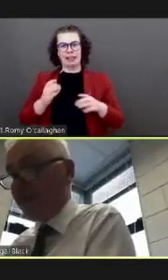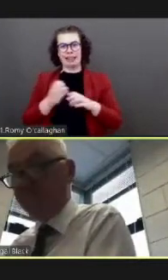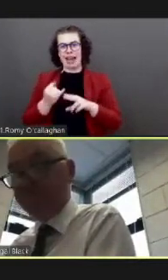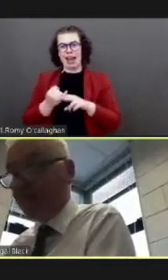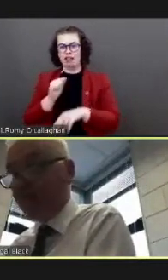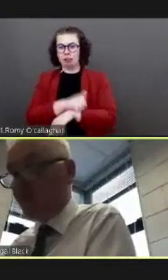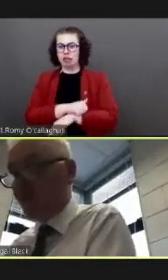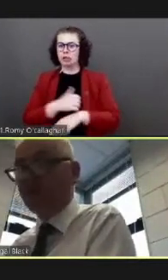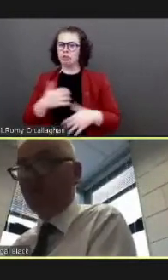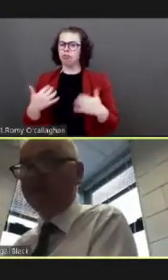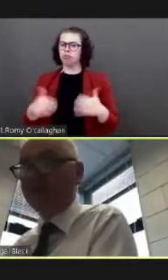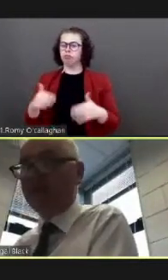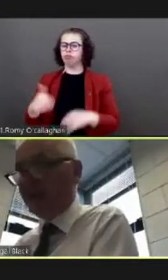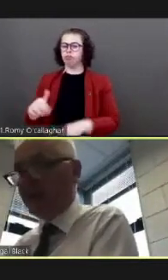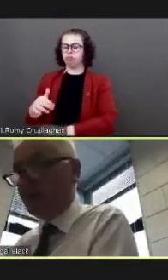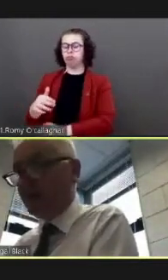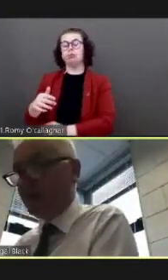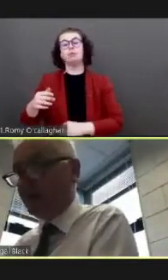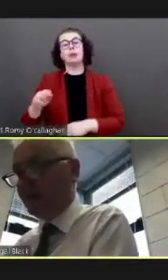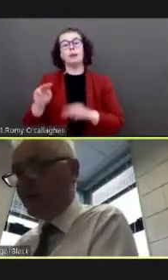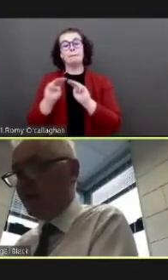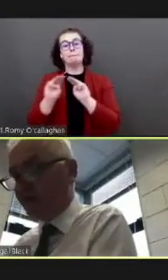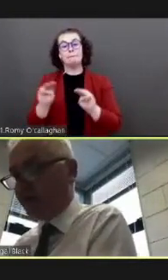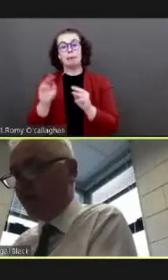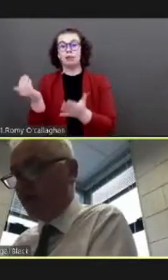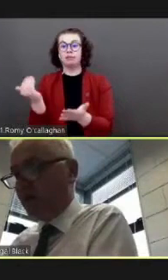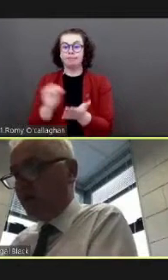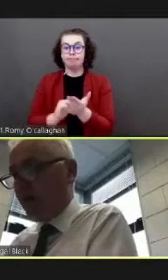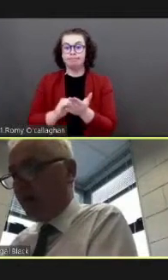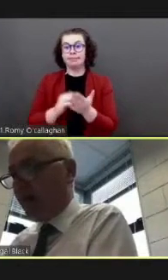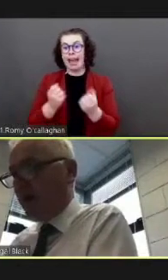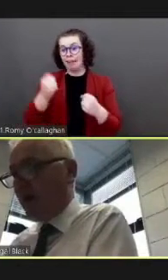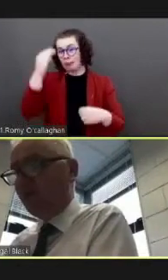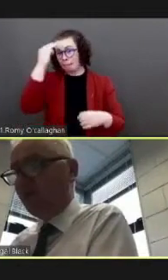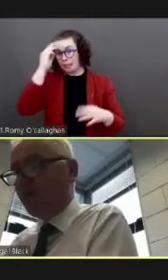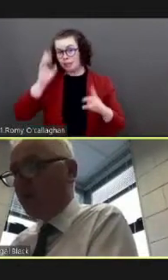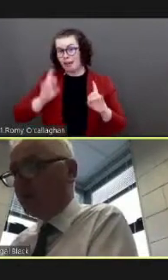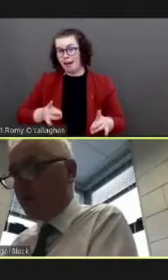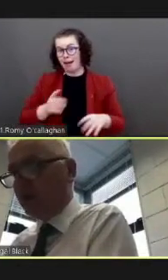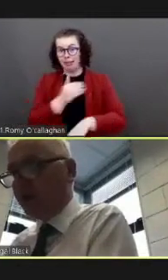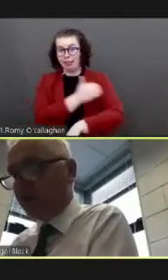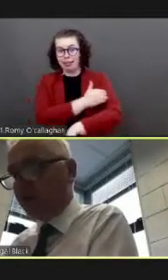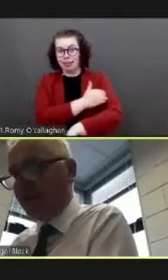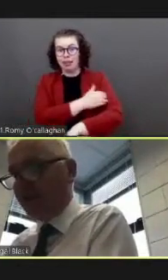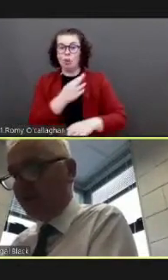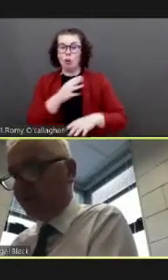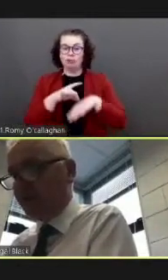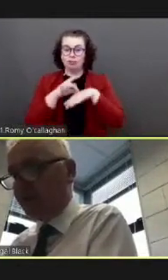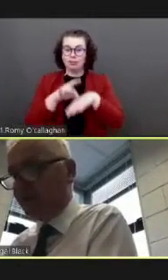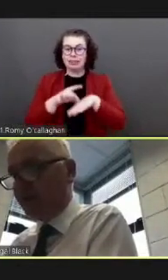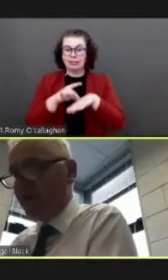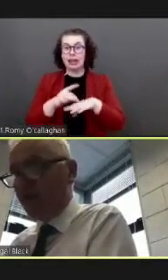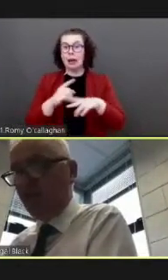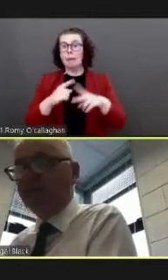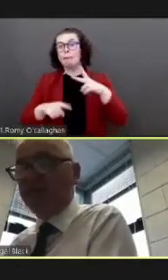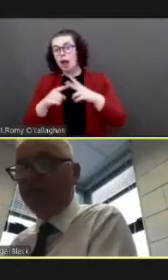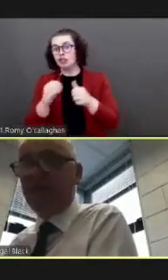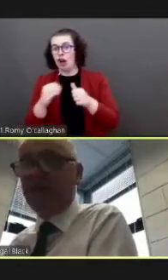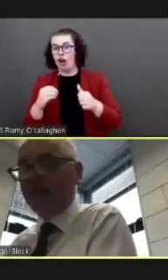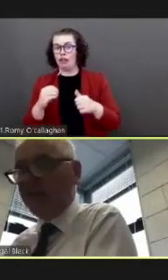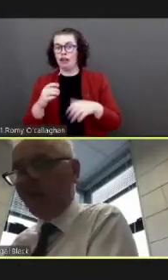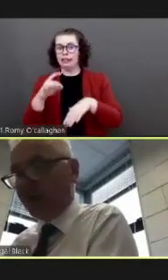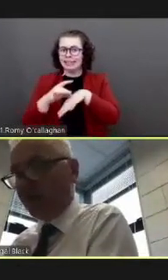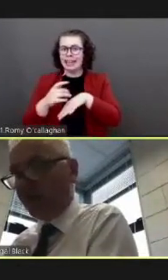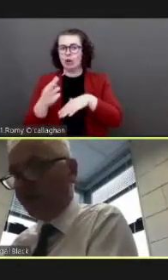And people who present with mental health illness have alongside other vulnerabilities. And we've seen